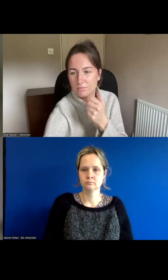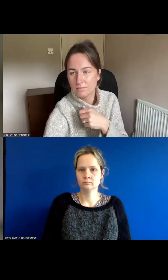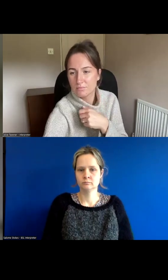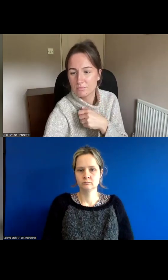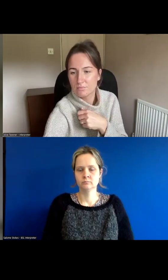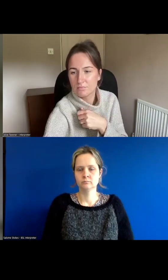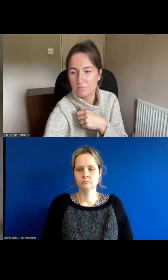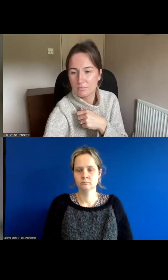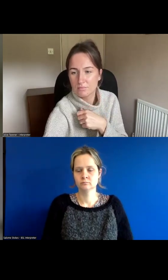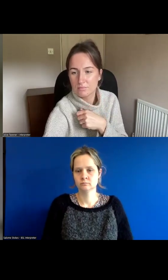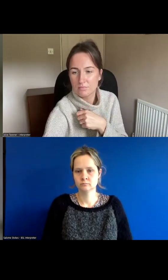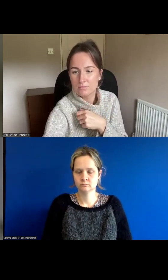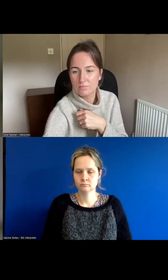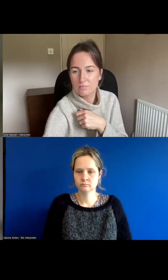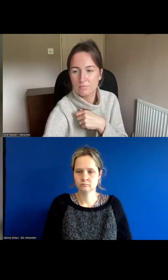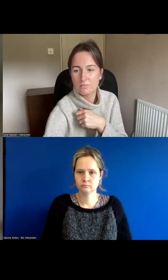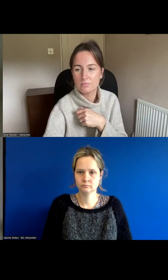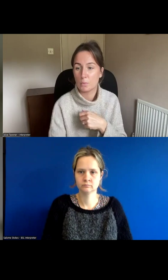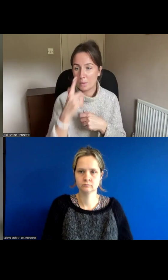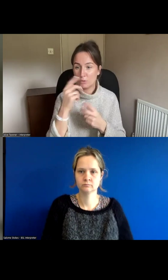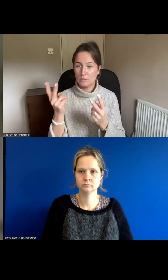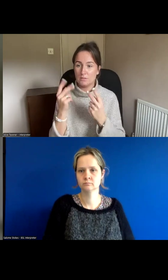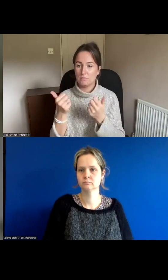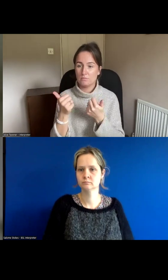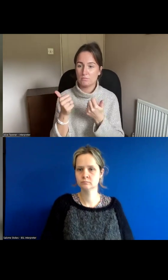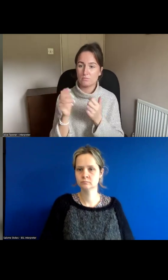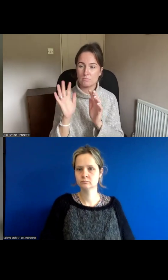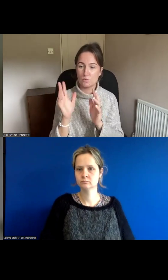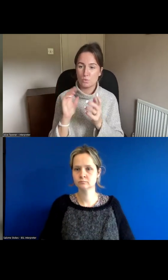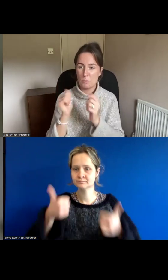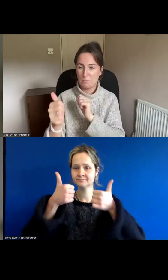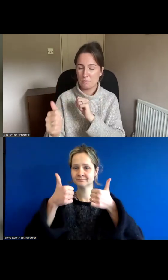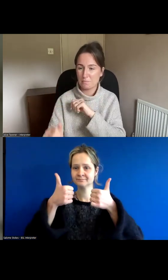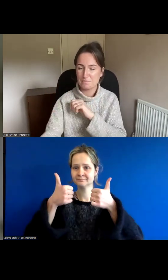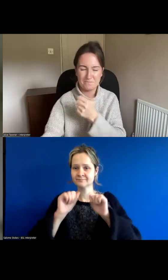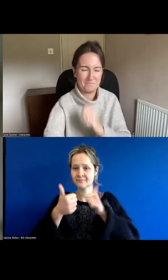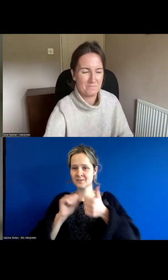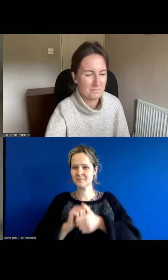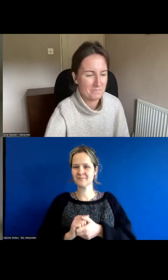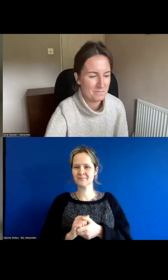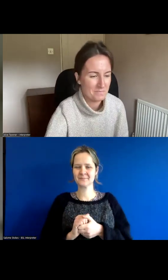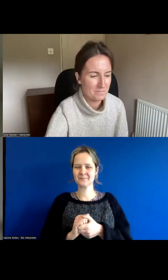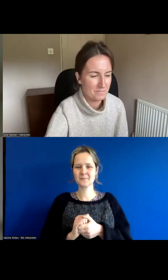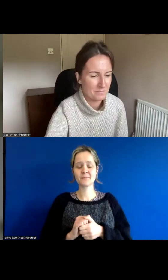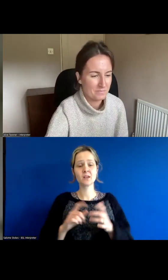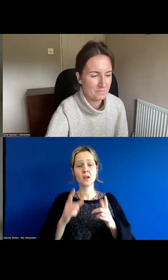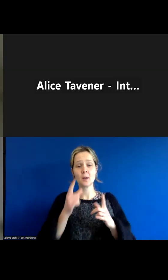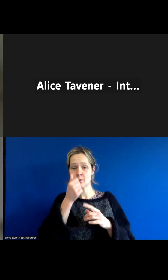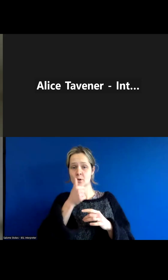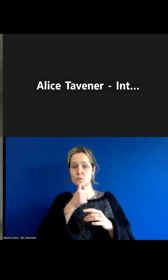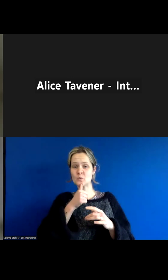kind of in the middle, whether it's on the lower end, or whether it's on the higher end. So, you possible use case for this